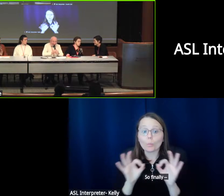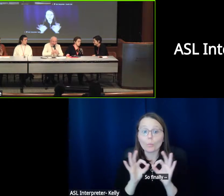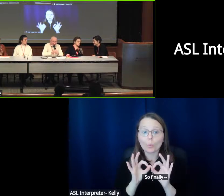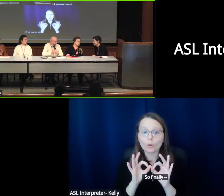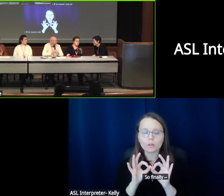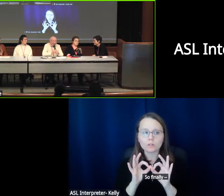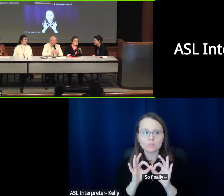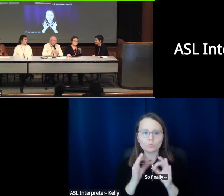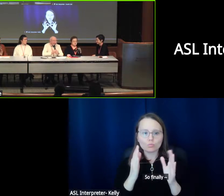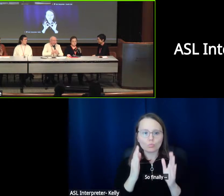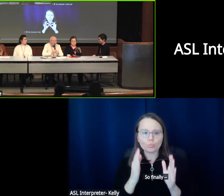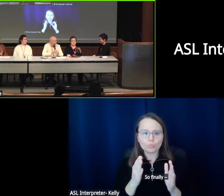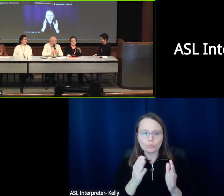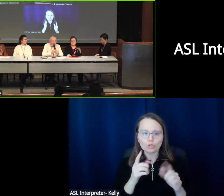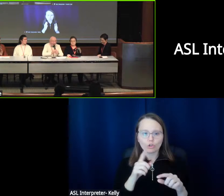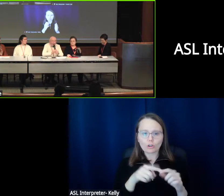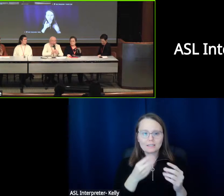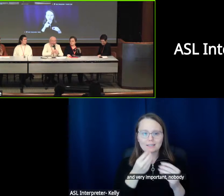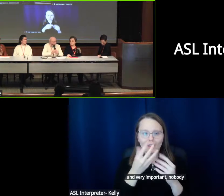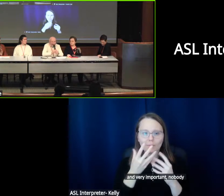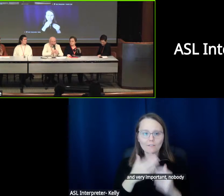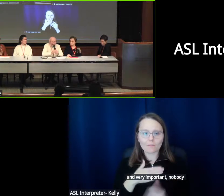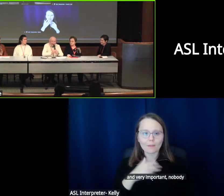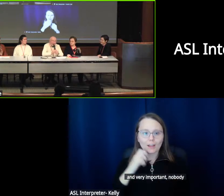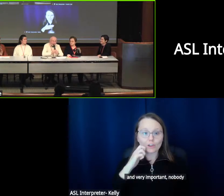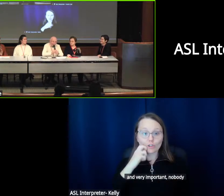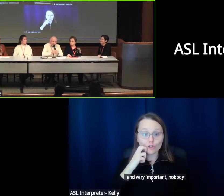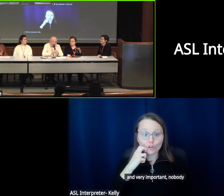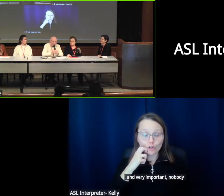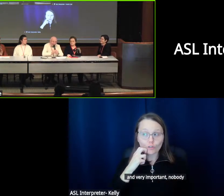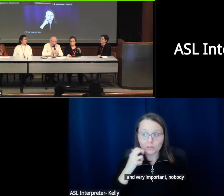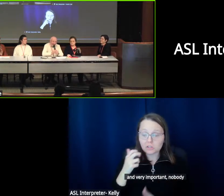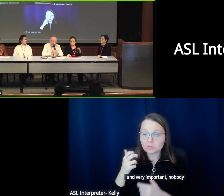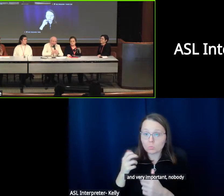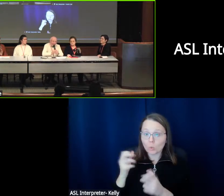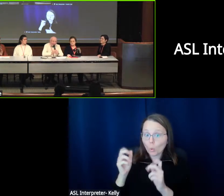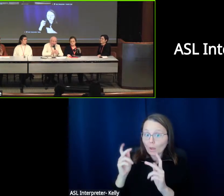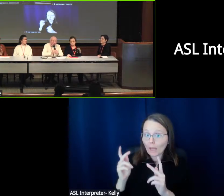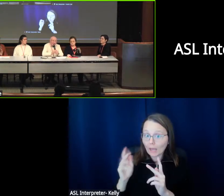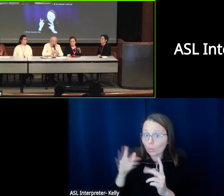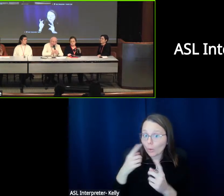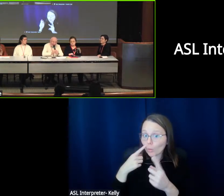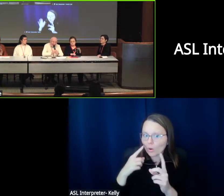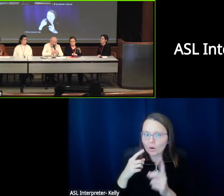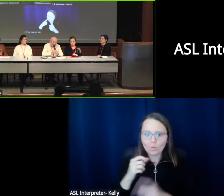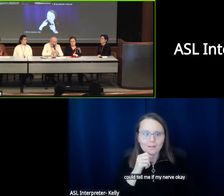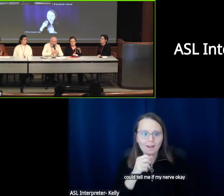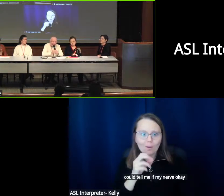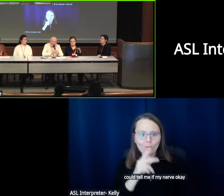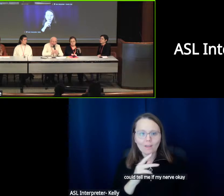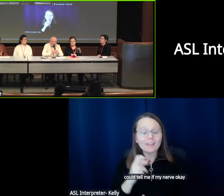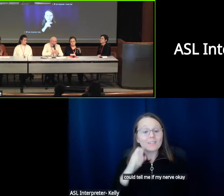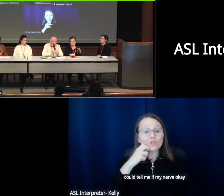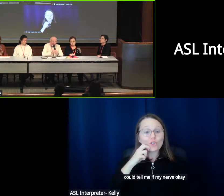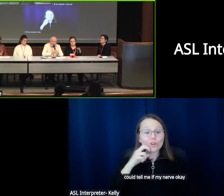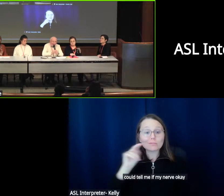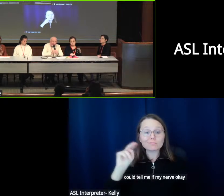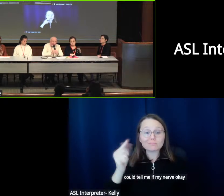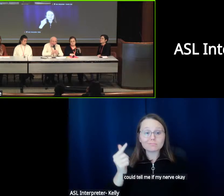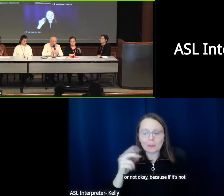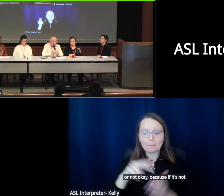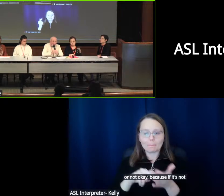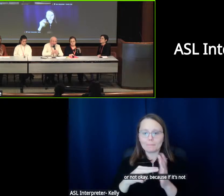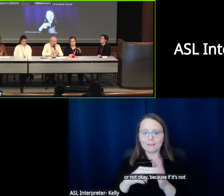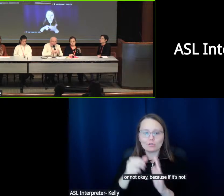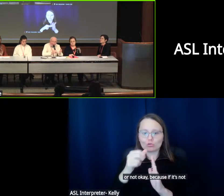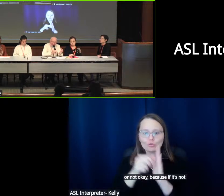me if my nerve okay or not okay, because if it's not okay, it means the surgery